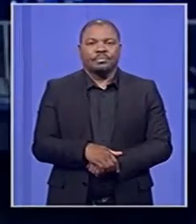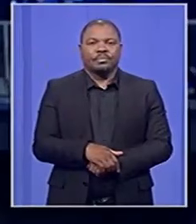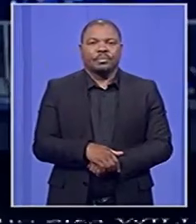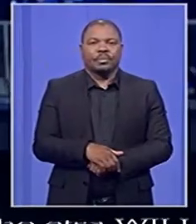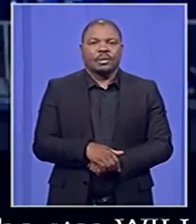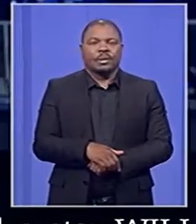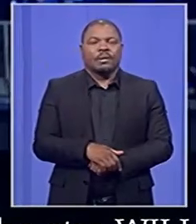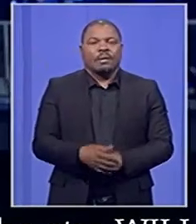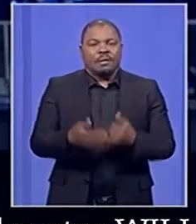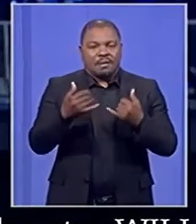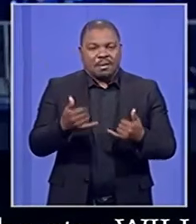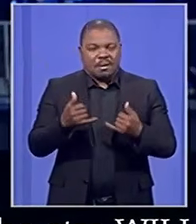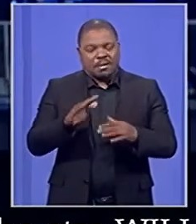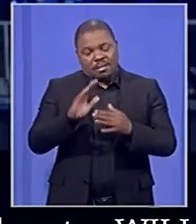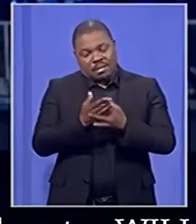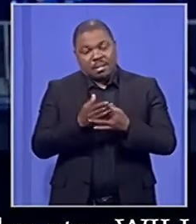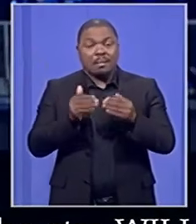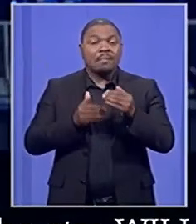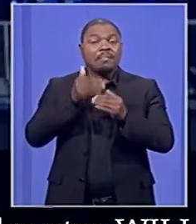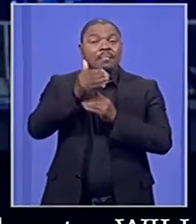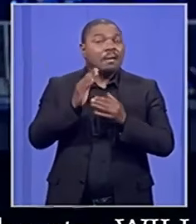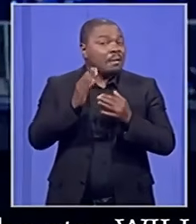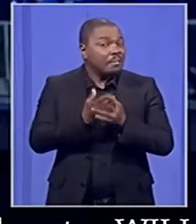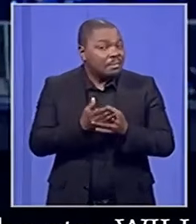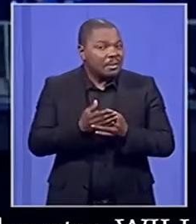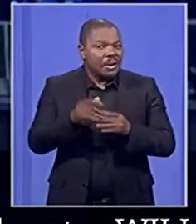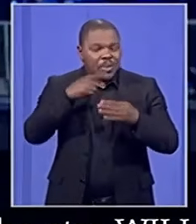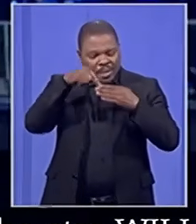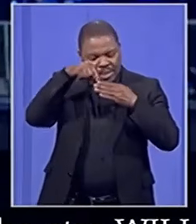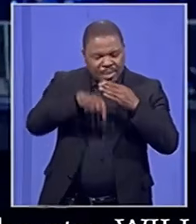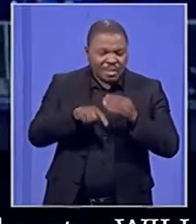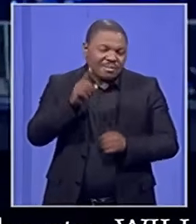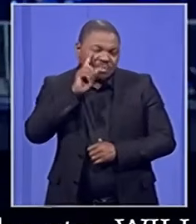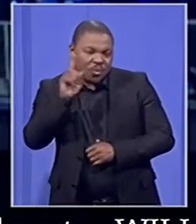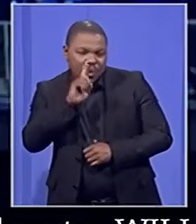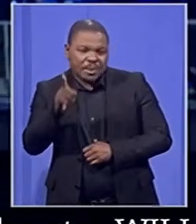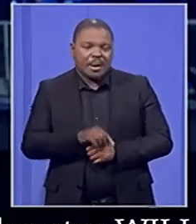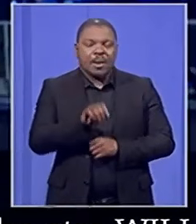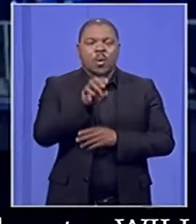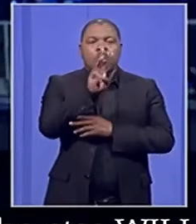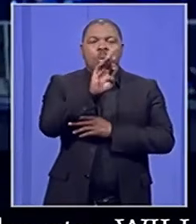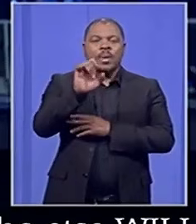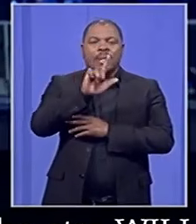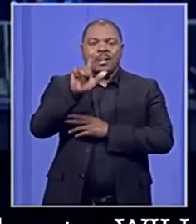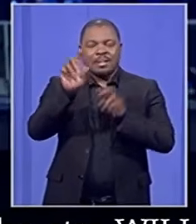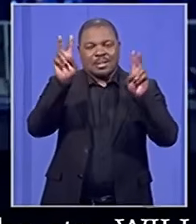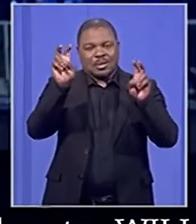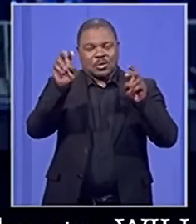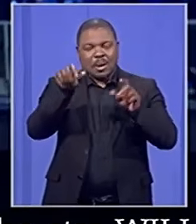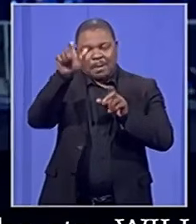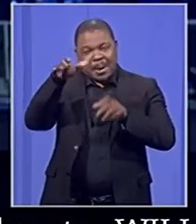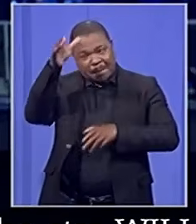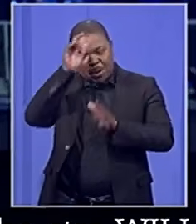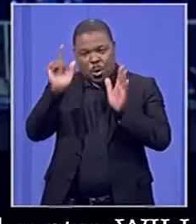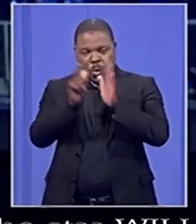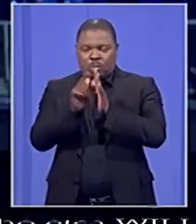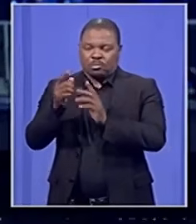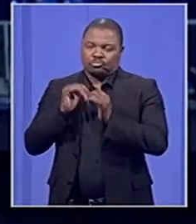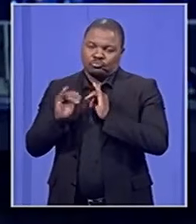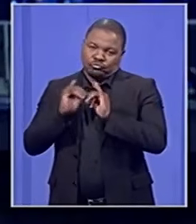Mohi ha jwale re sanka kgefu e tla re ha re boa sekwele re tla shebana le ditaba tse manang le lengolo la kabo ya mafa le setsebi sa molao.